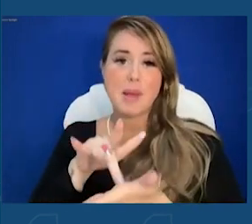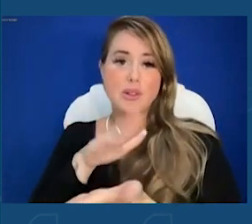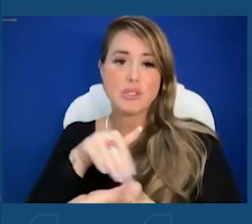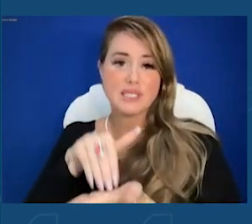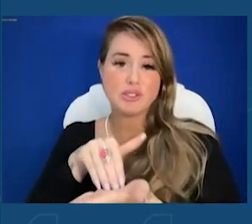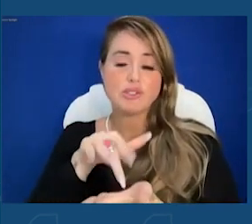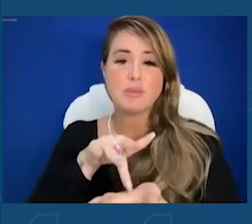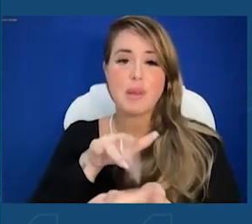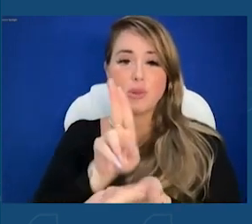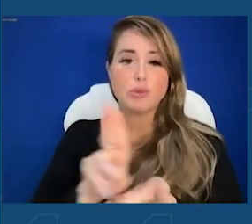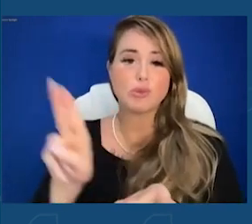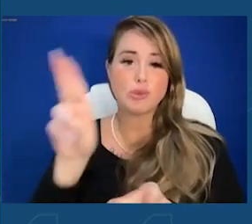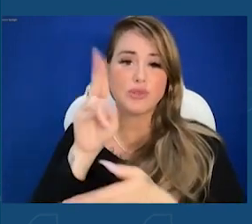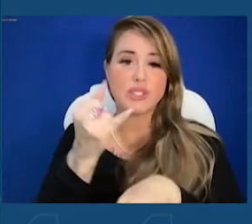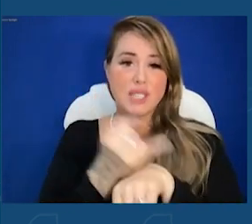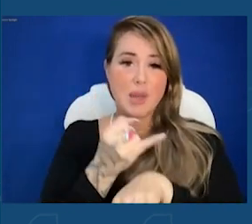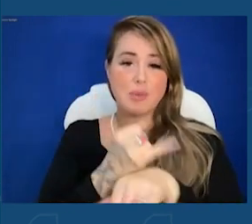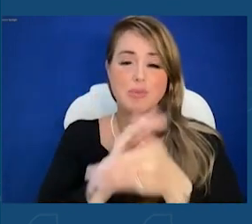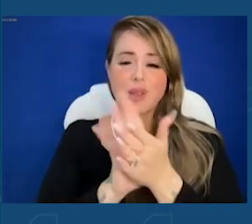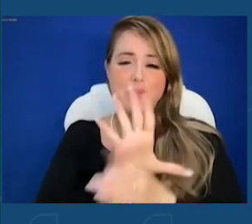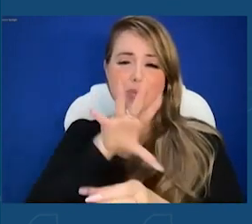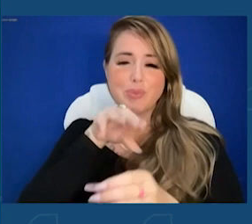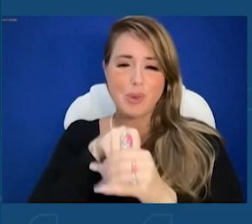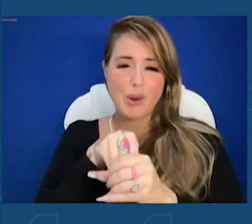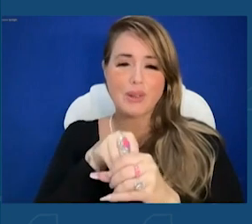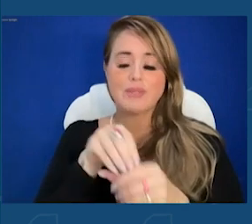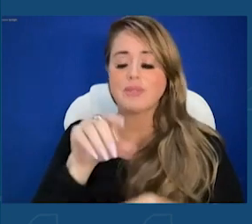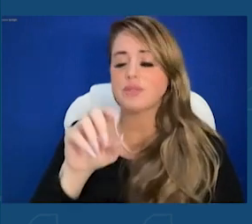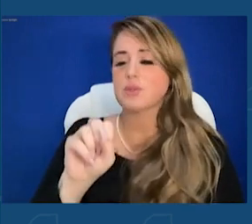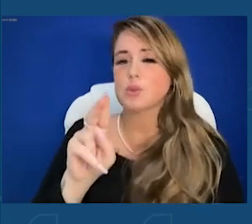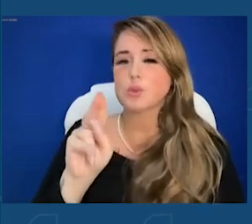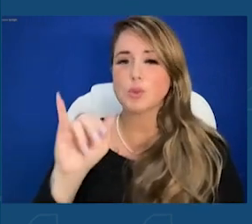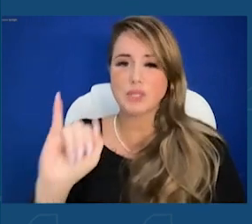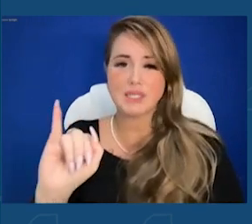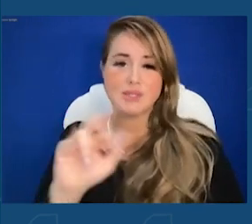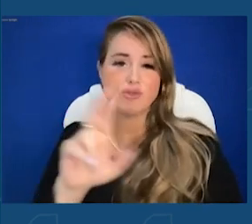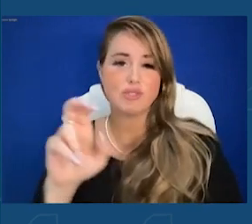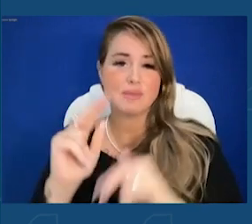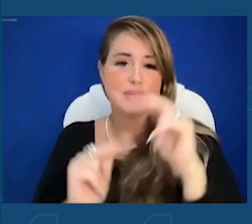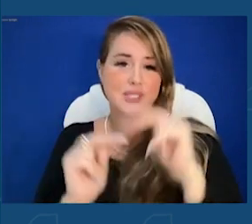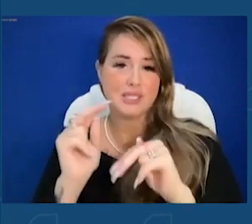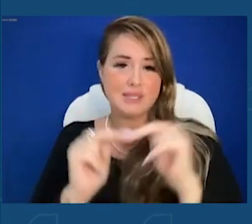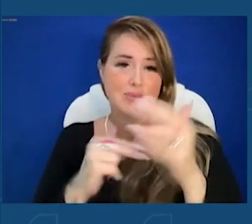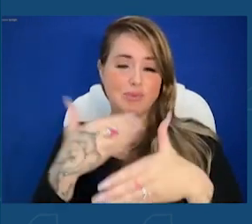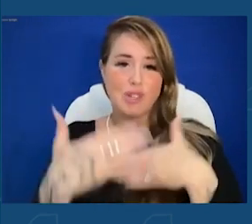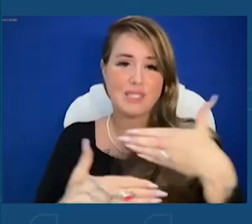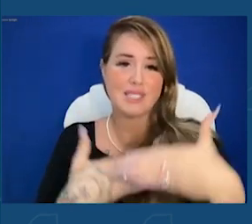University campus be part of the SUNY rebuilding process.